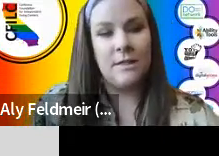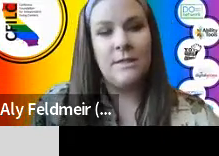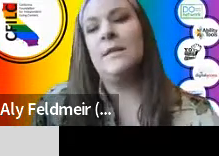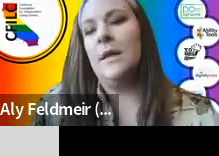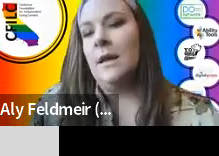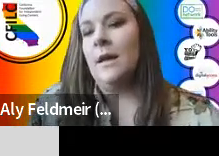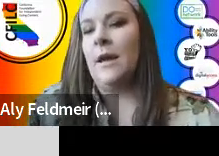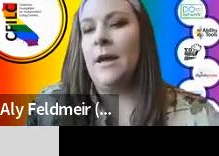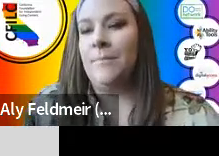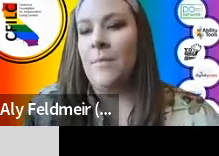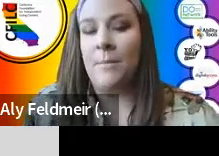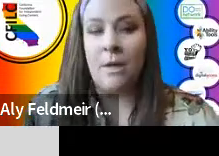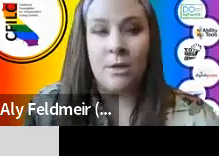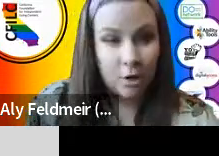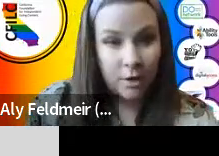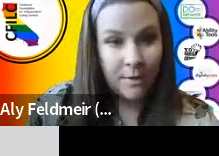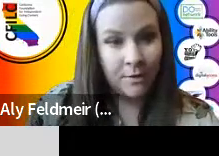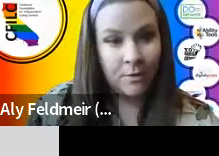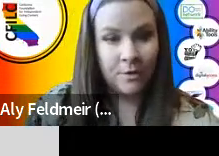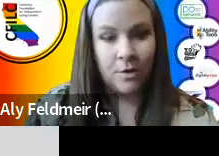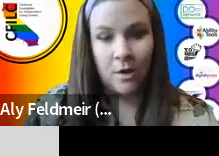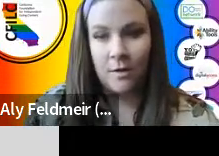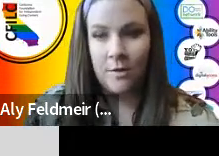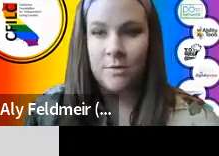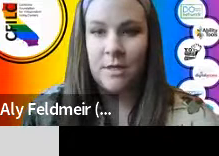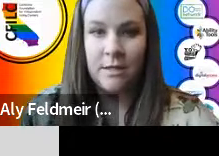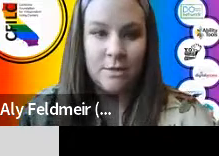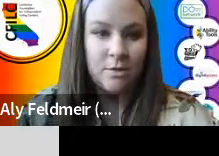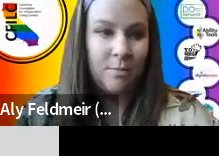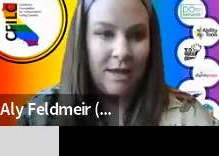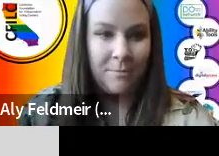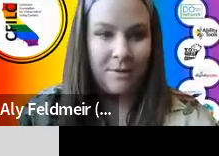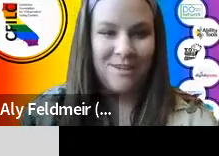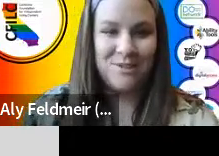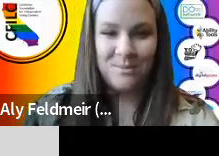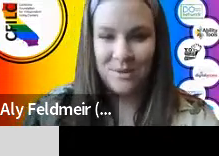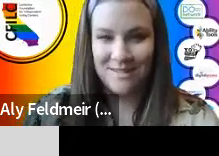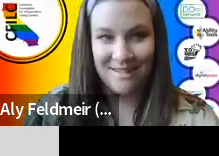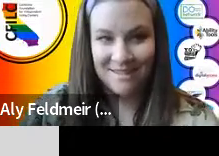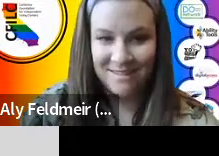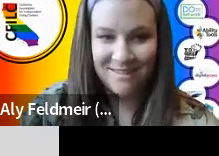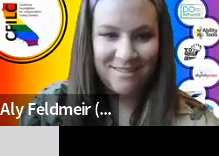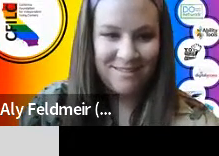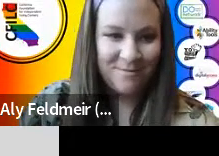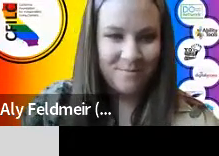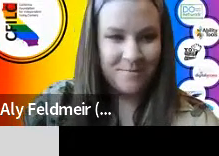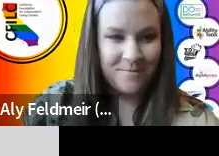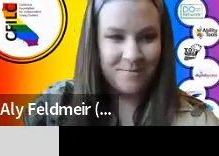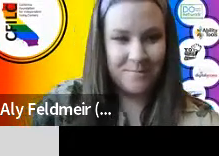support services. I'm gonna turn it back over to Carla, who's gonna describe the application process.